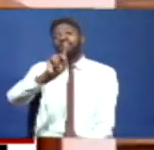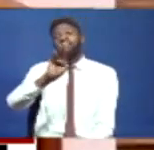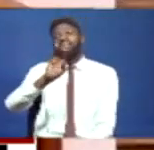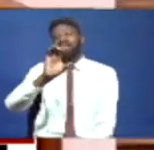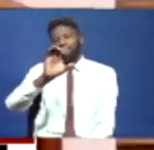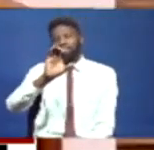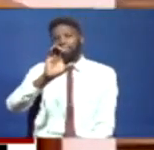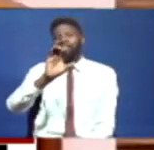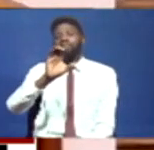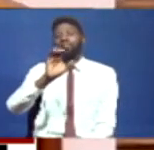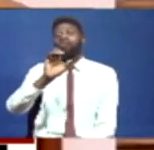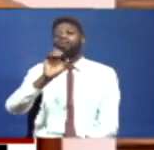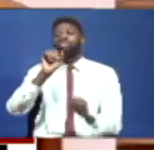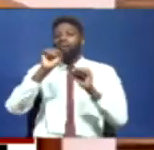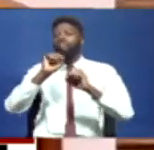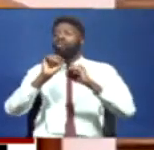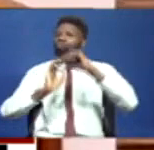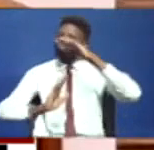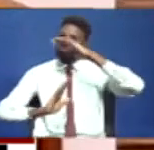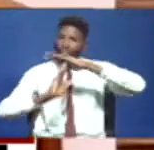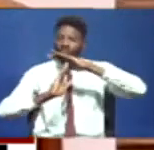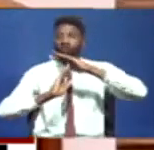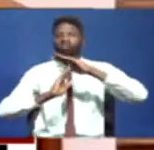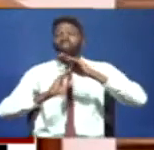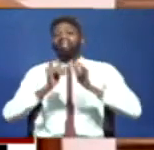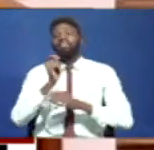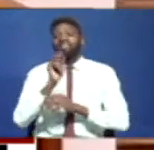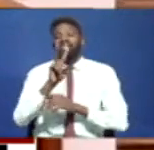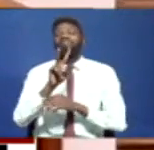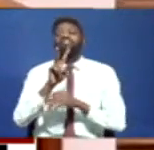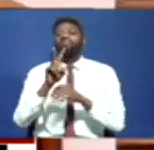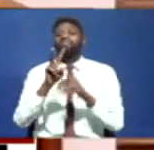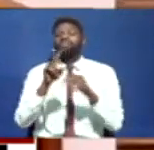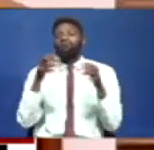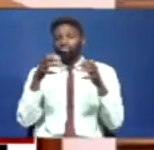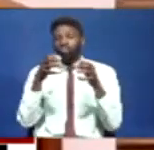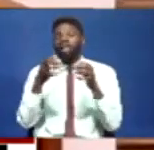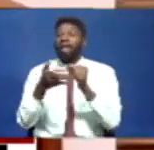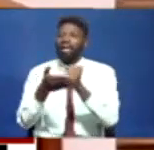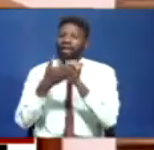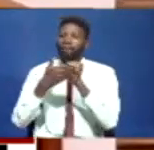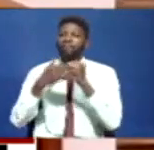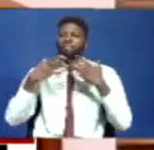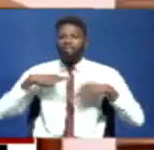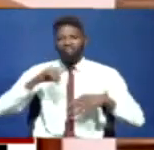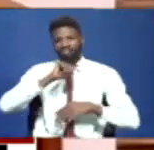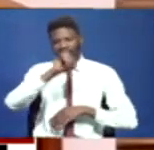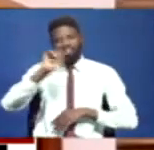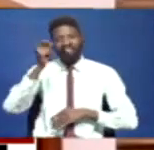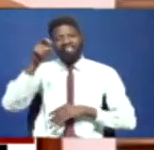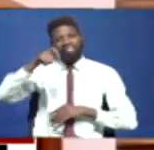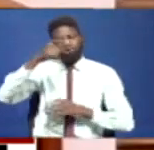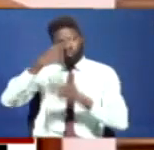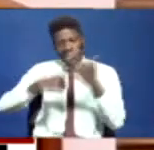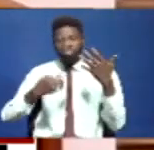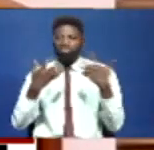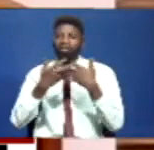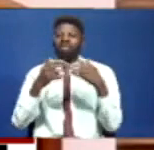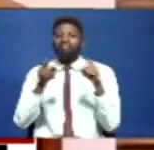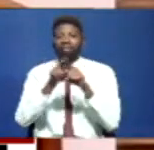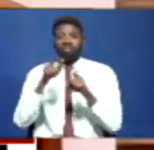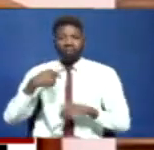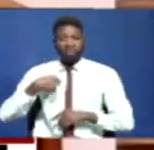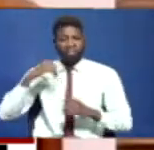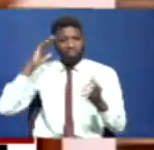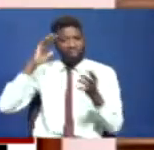broadcasting house that meets the needs of the people of Kenya. I do believe together we can make a great